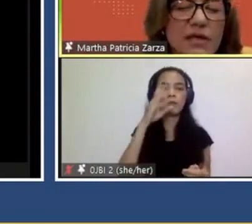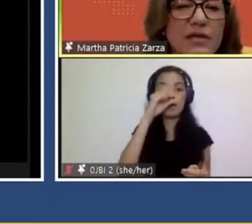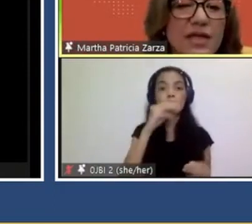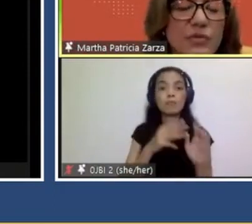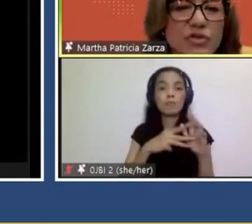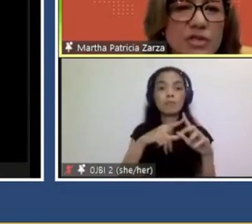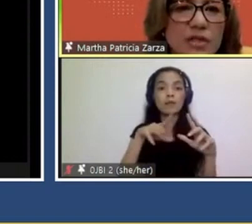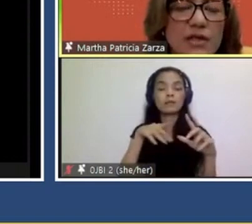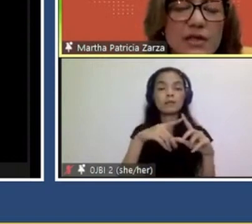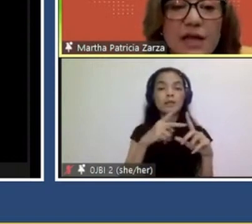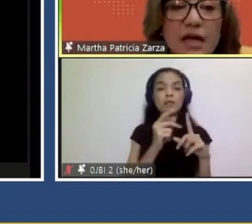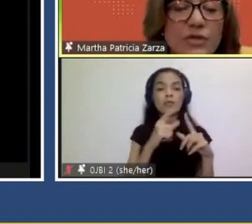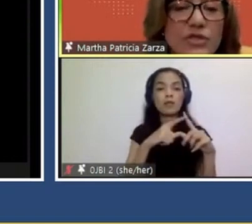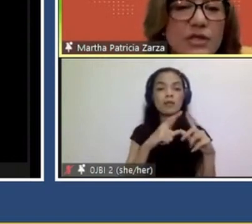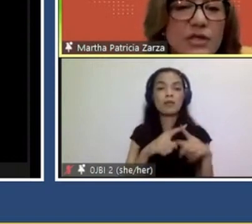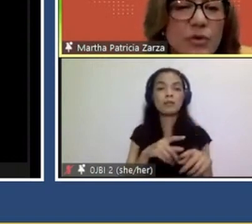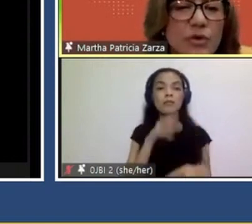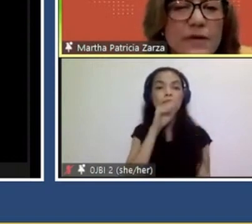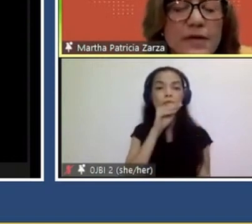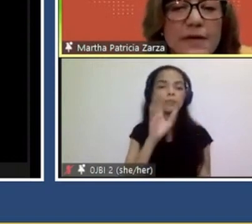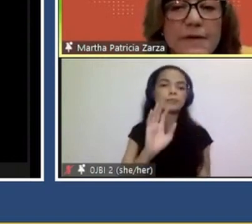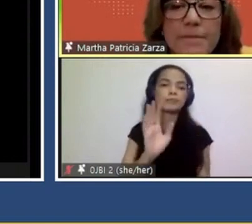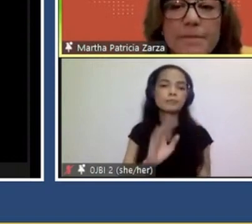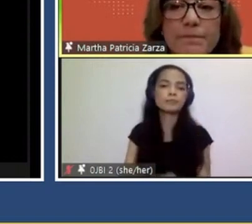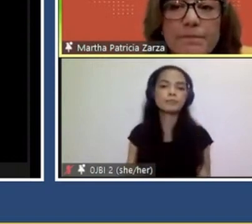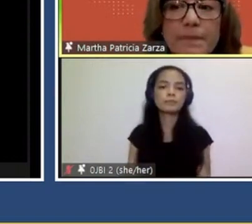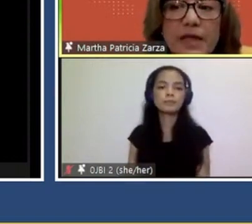speak that much the language anymore.